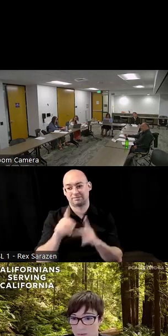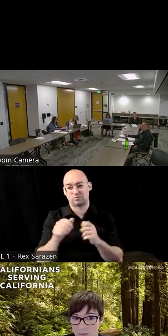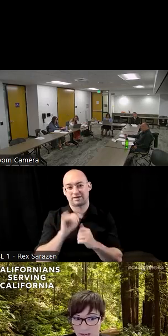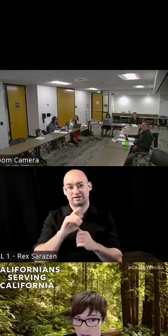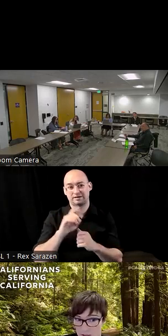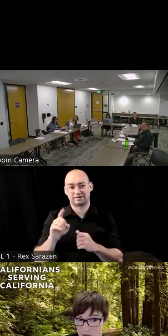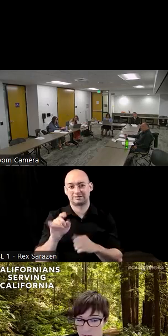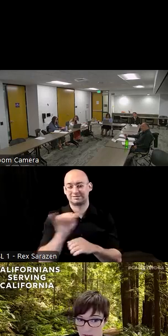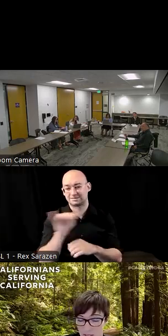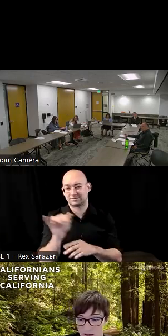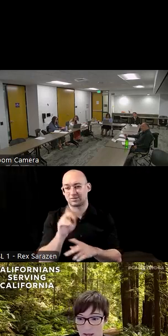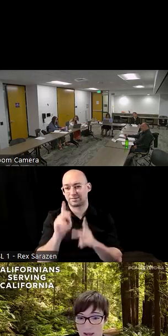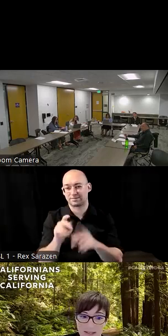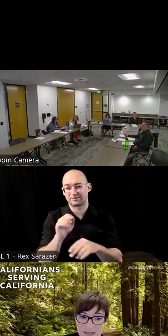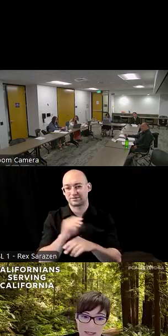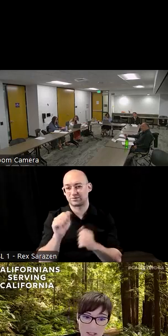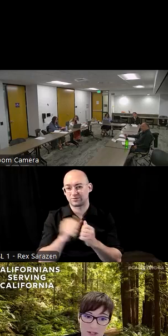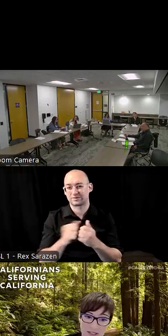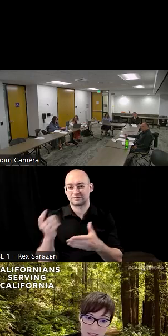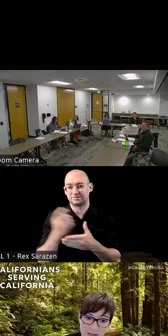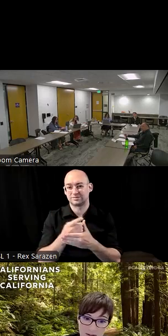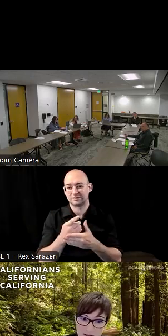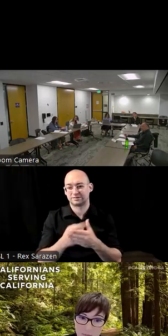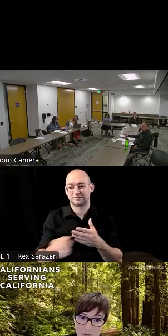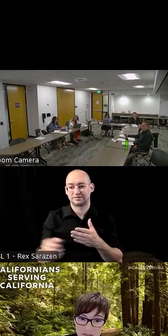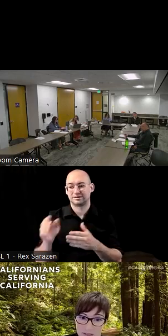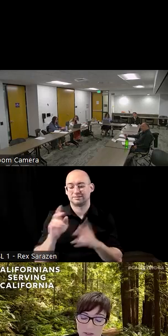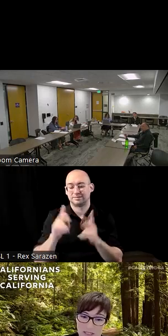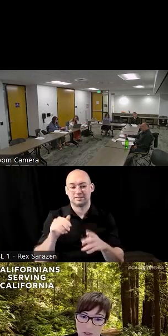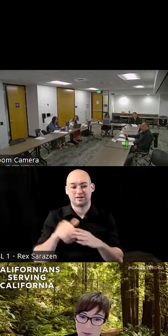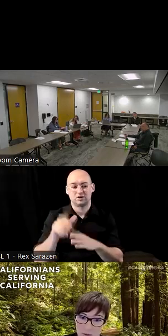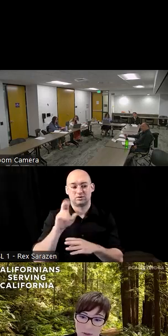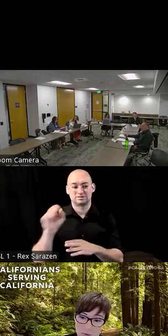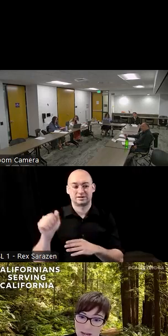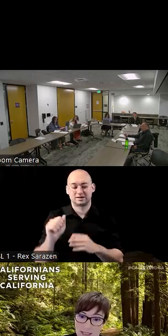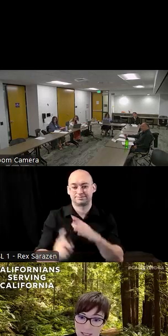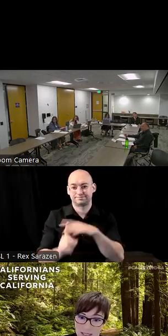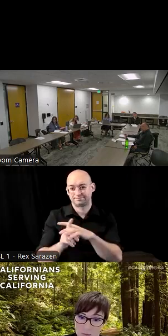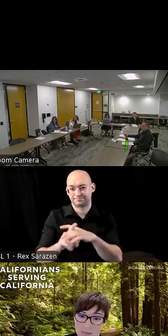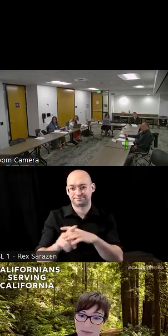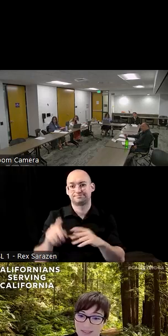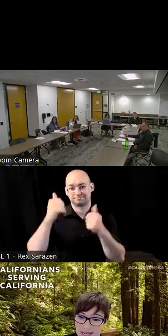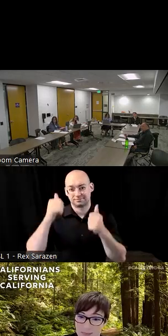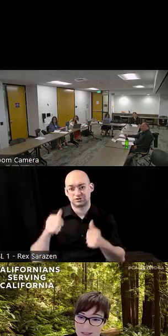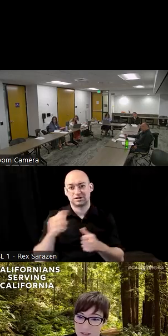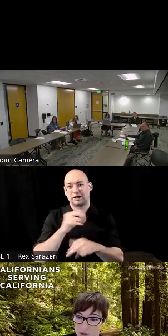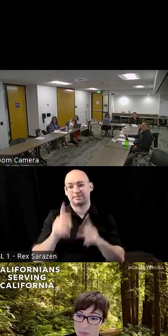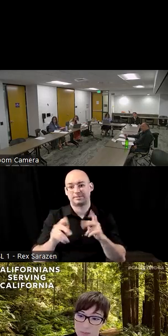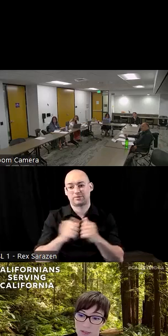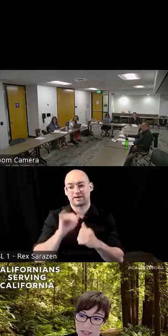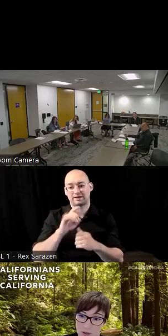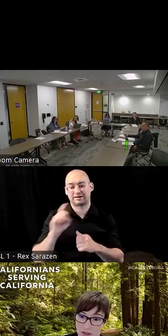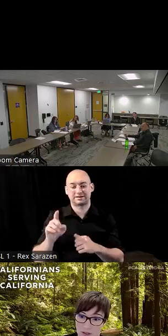affect people without such disability. And studies in the United States have found that the prevalence of dementia in persons with IDD to be about the same as in the